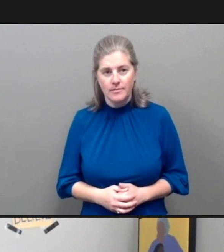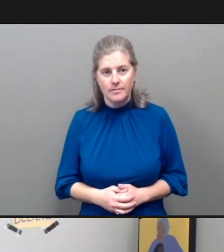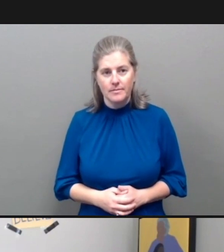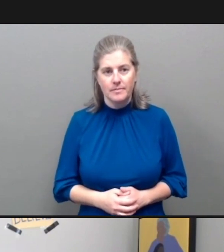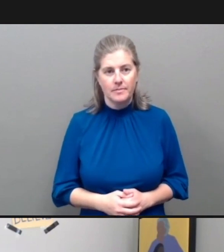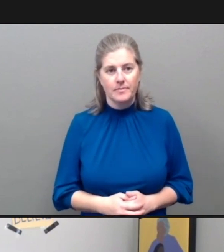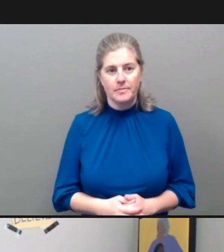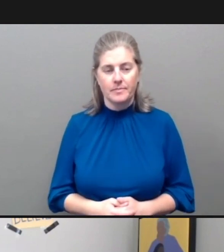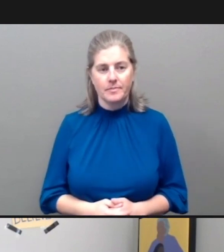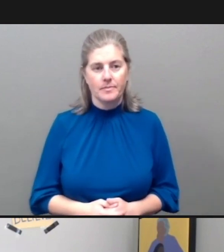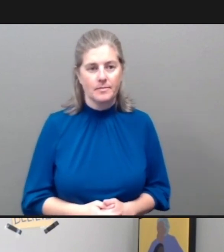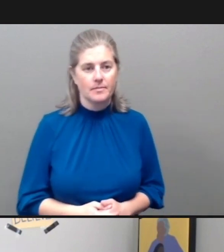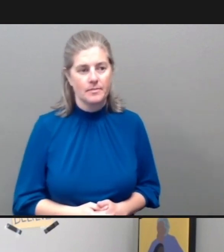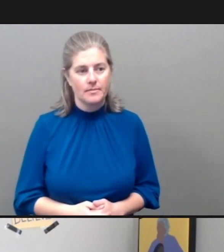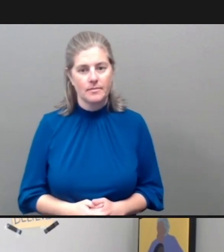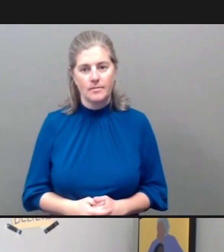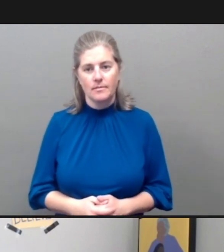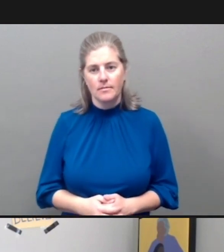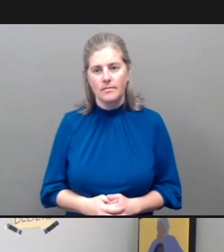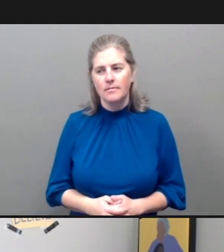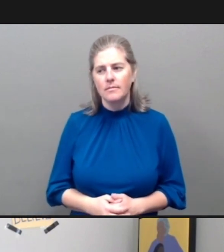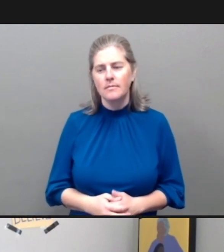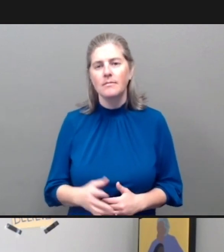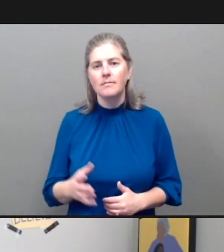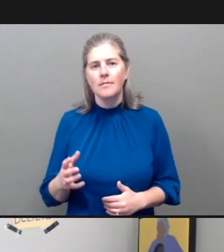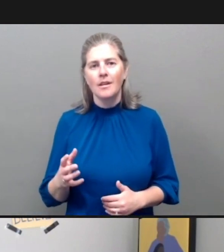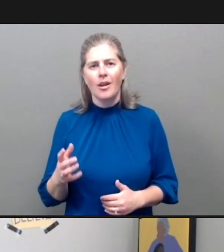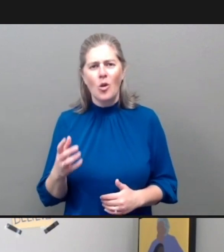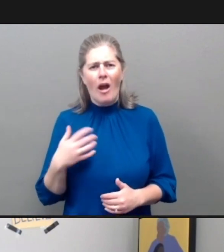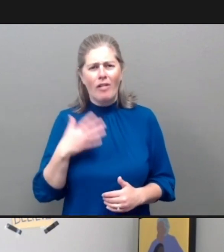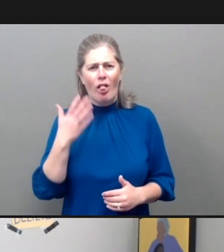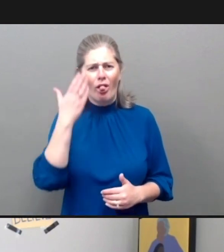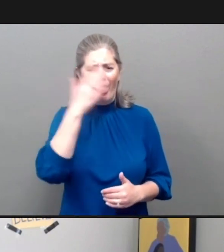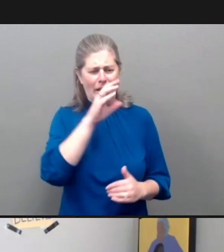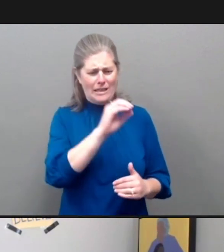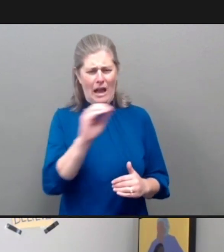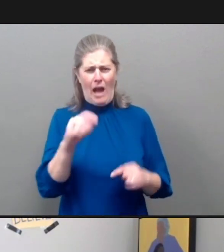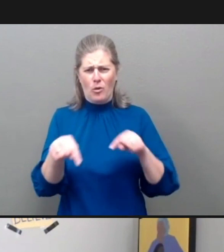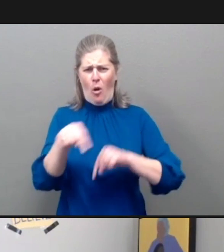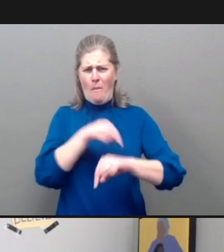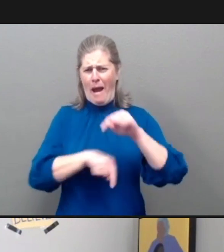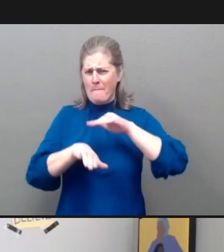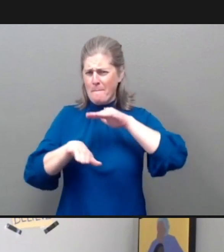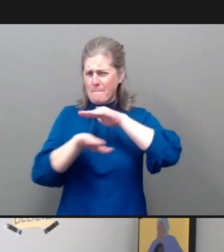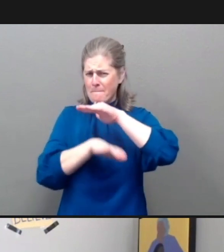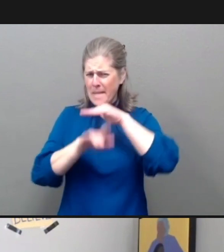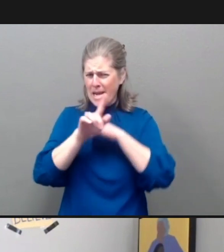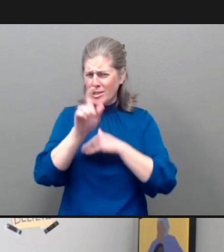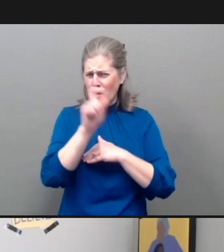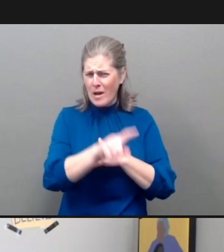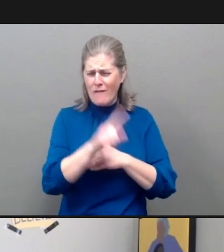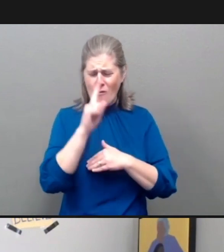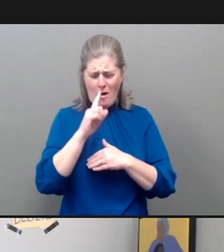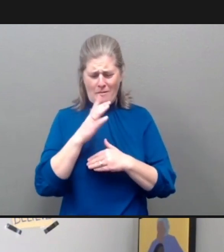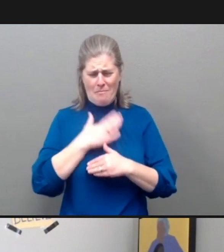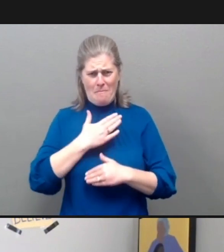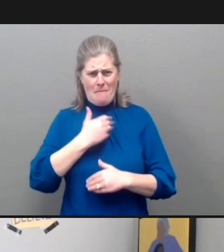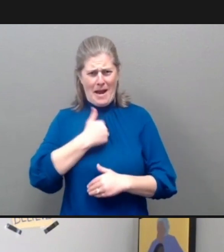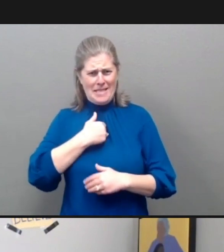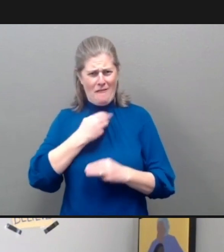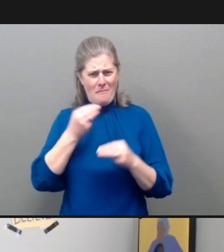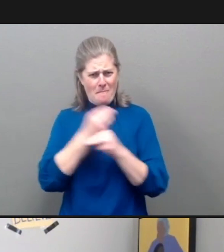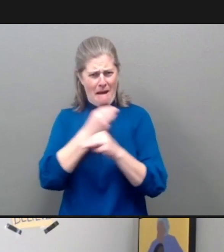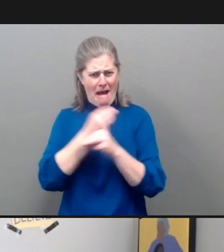unmuted. Speaking of missing zeros, I have a remedial question for the benefit of math challenged individuals like